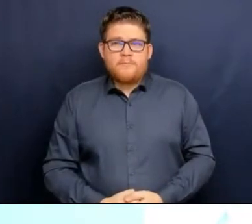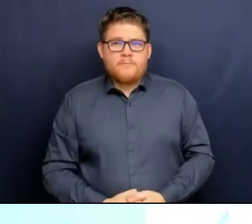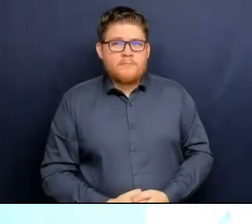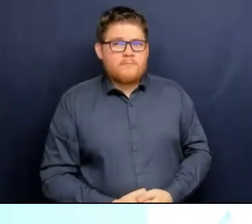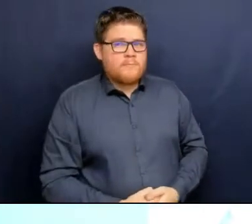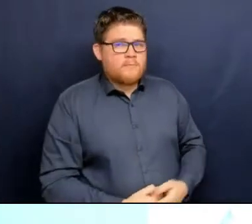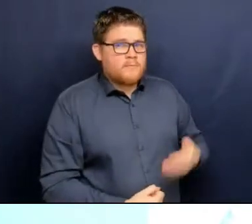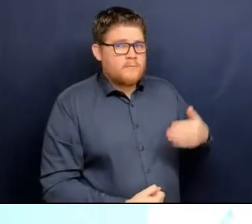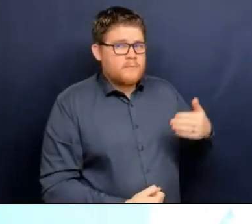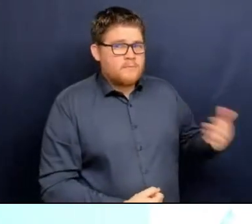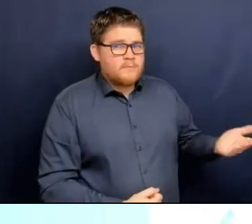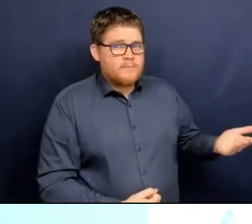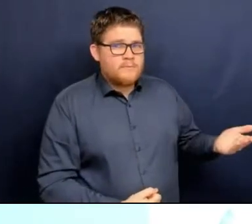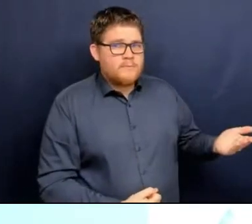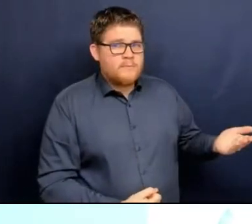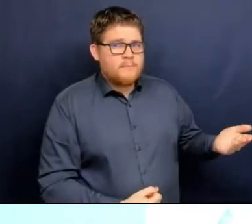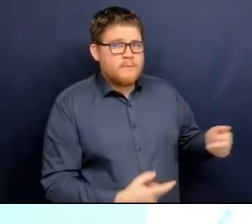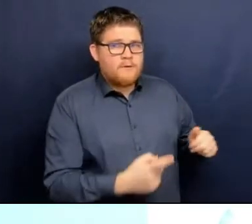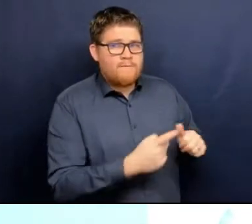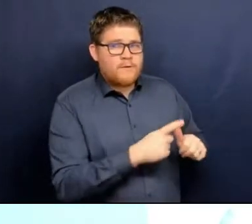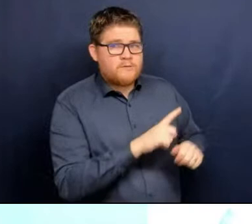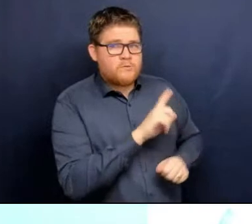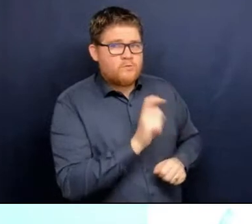Dirk Meisner, Canadian Press.